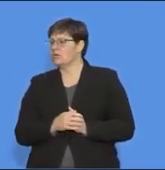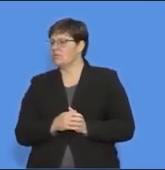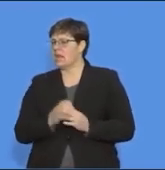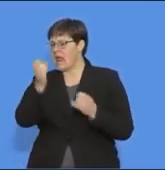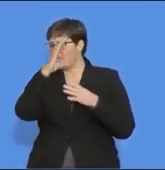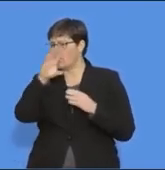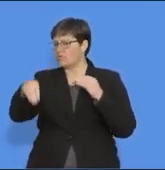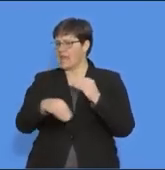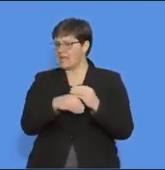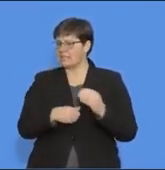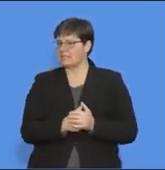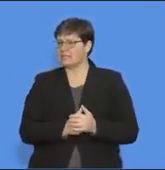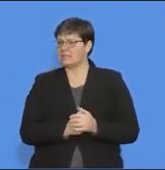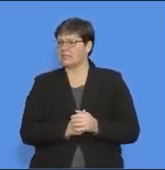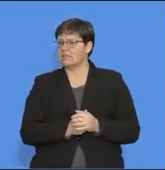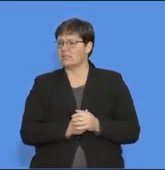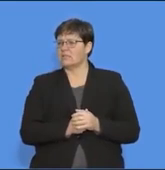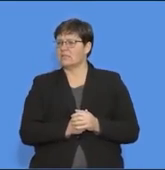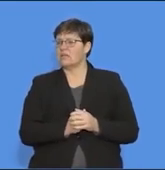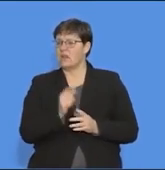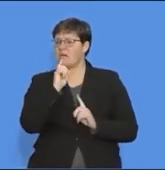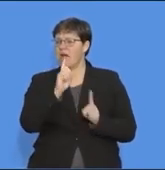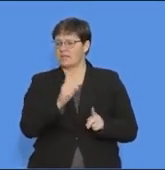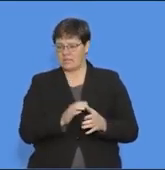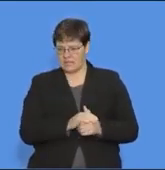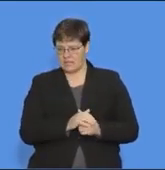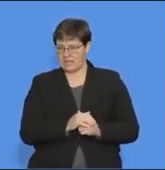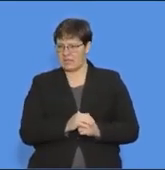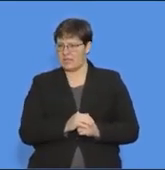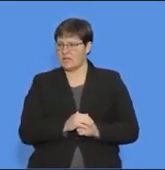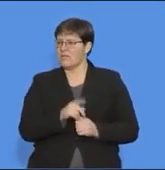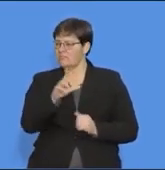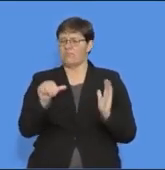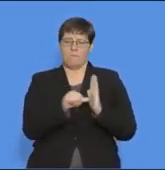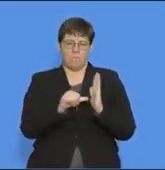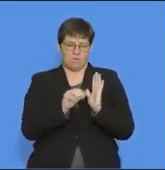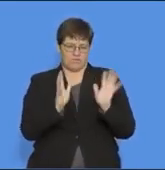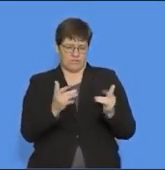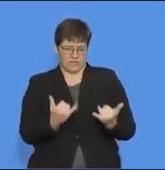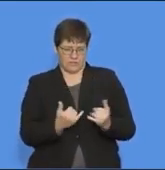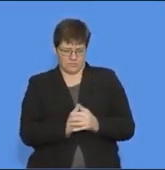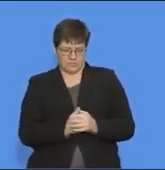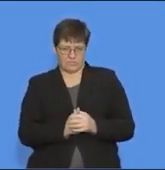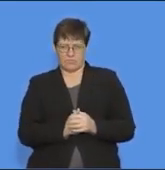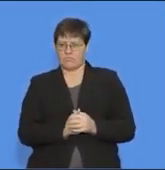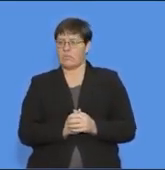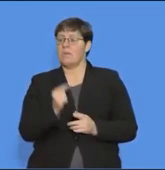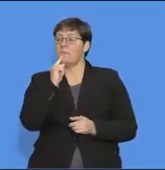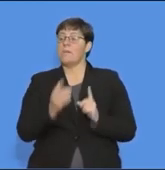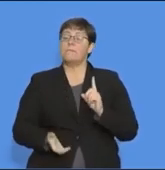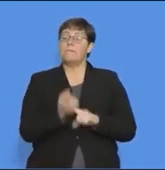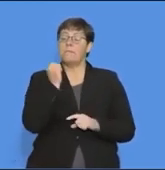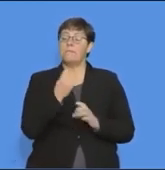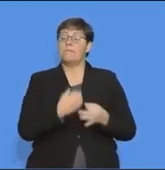the information that we added, and then we will answer the questions. That's all that matters for now. Then the first question wants us to find